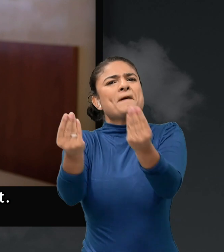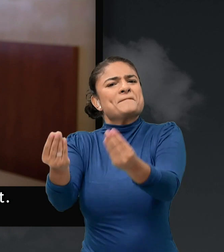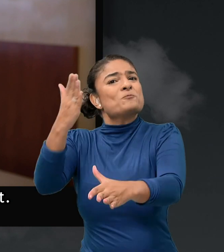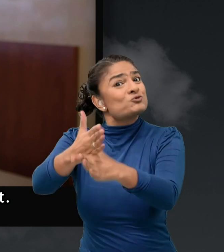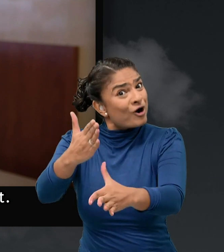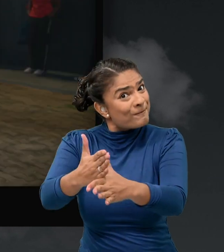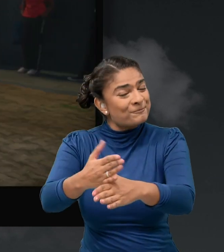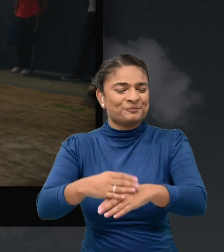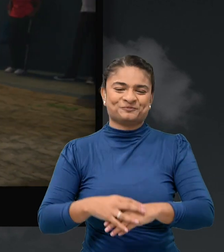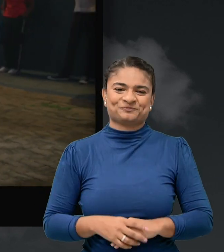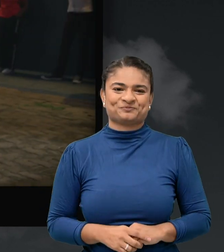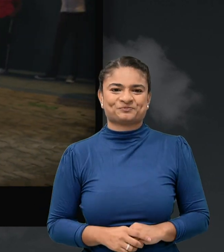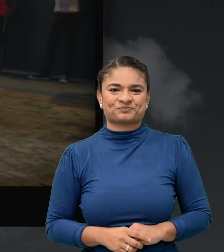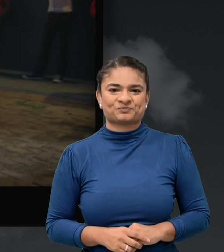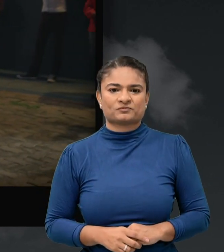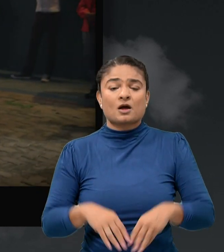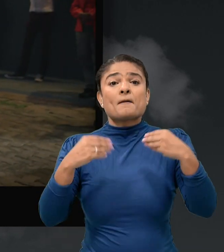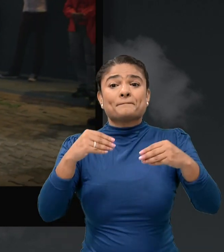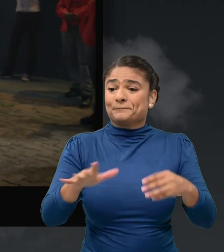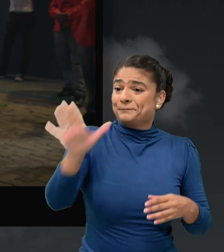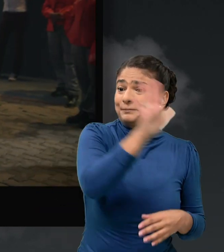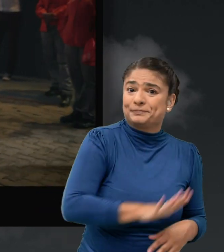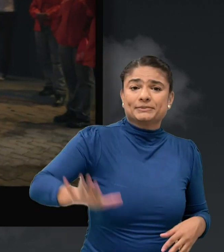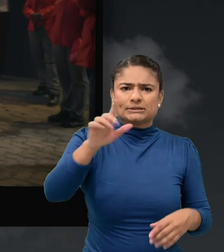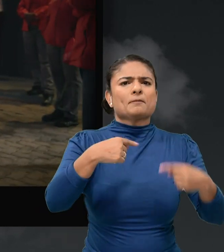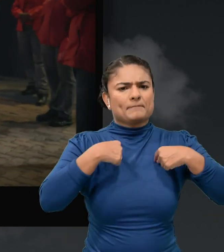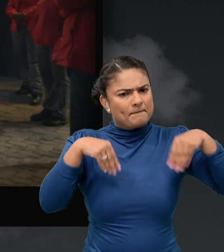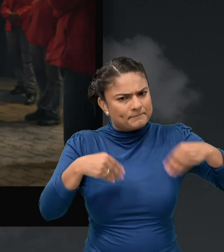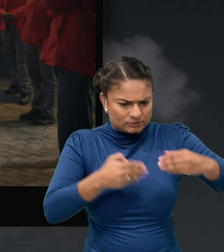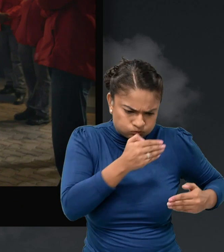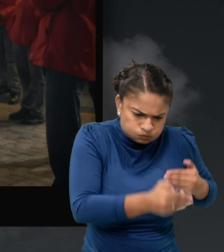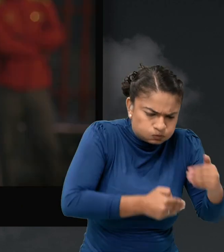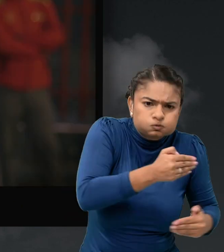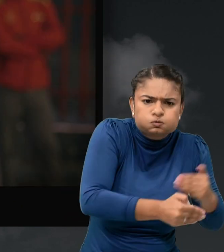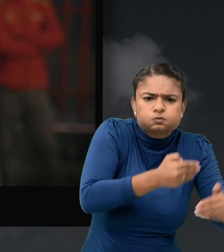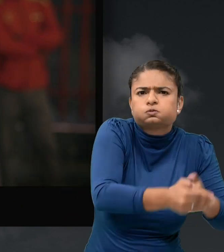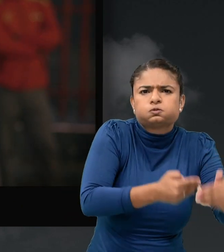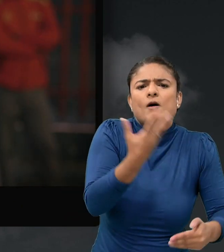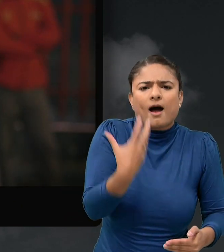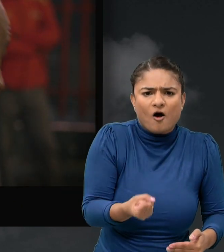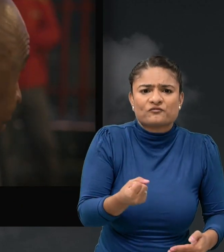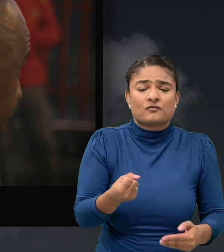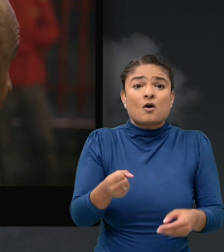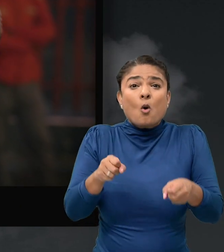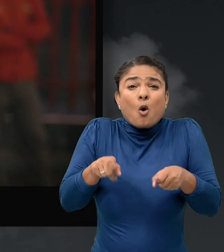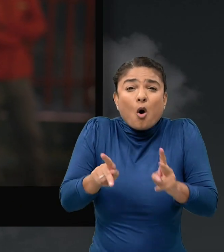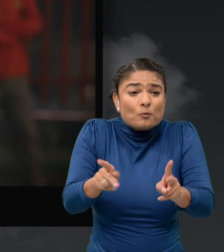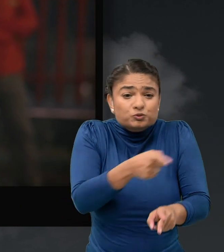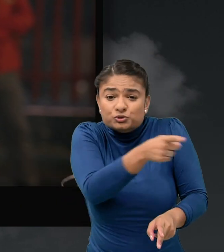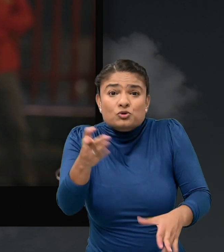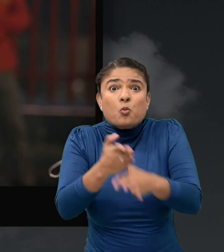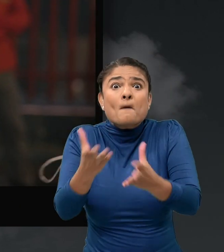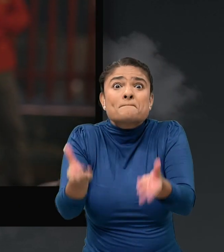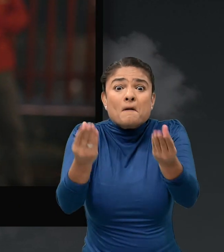bang mosebetsi ha jwale dikgwebong tsohle tse ke di tsamaisang nka ba